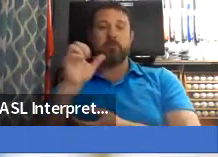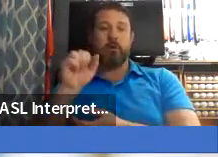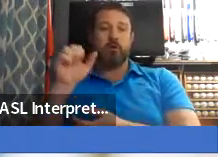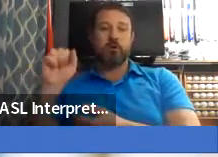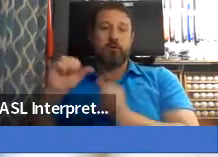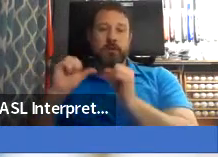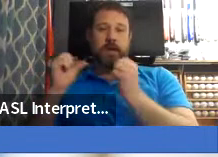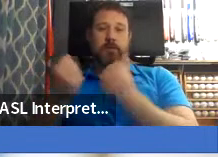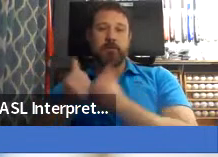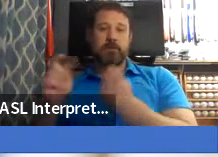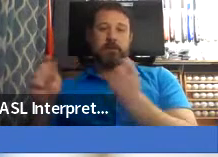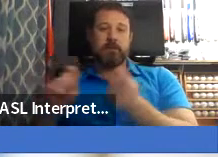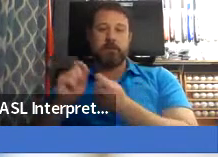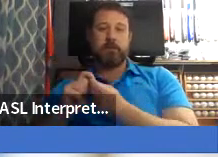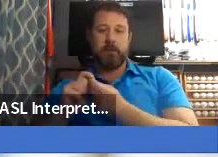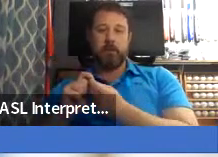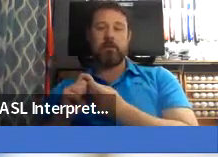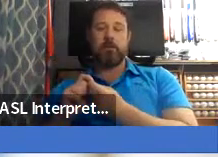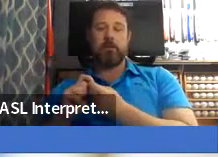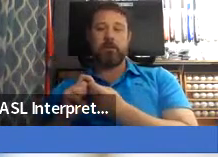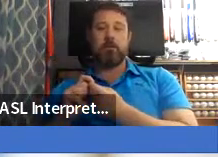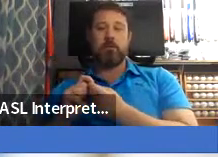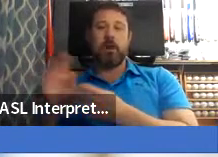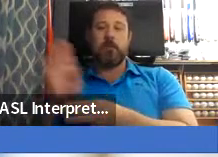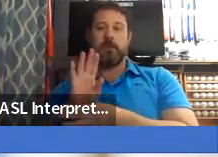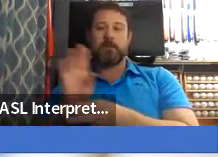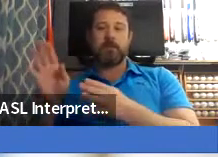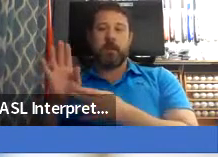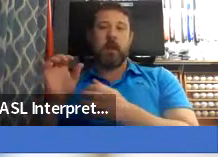Services Agency, specifically the Workforce and Benefits Administration,